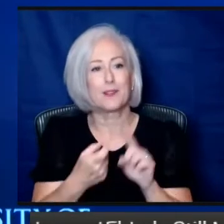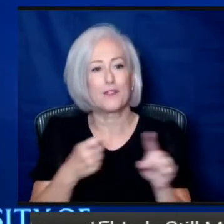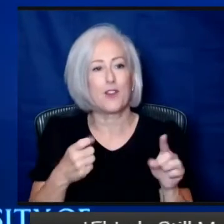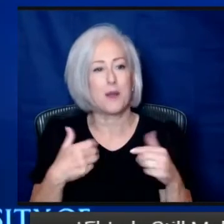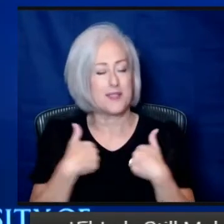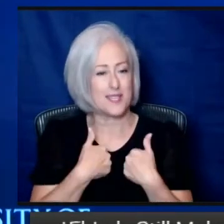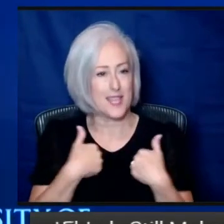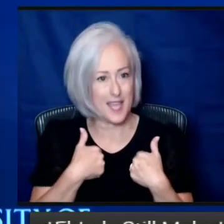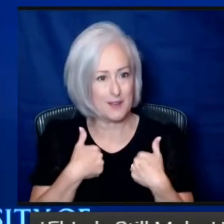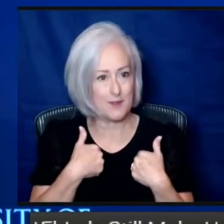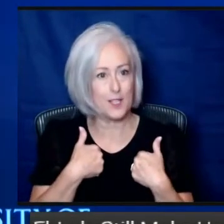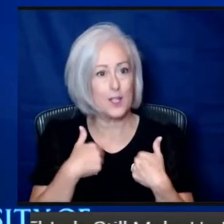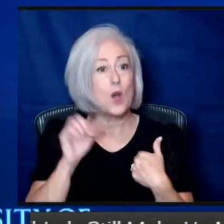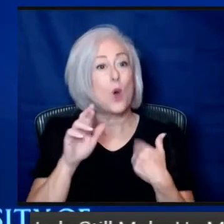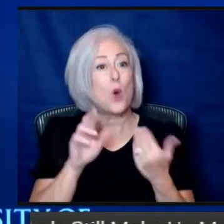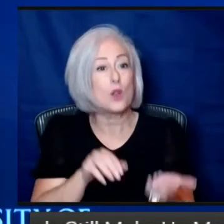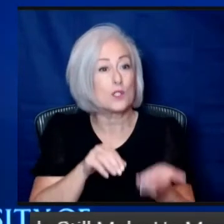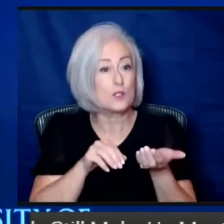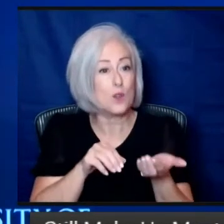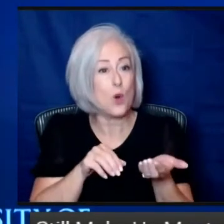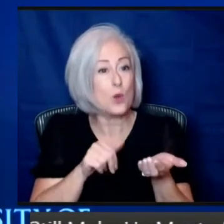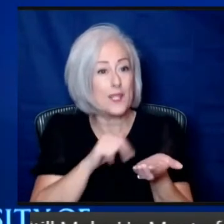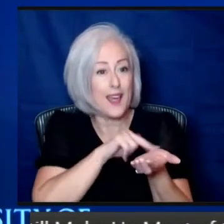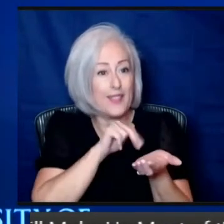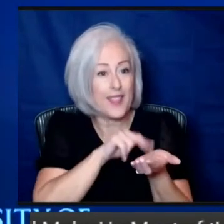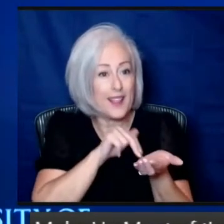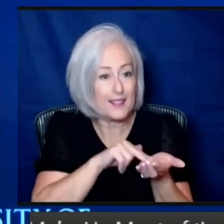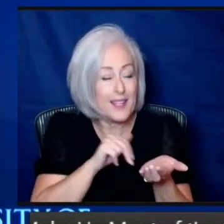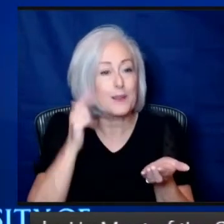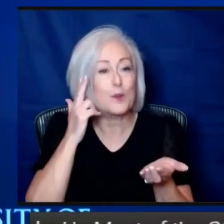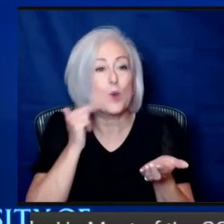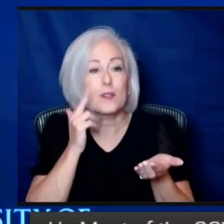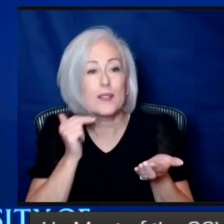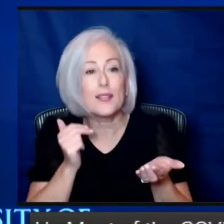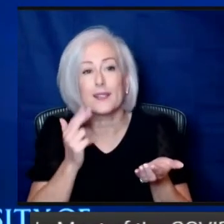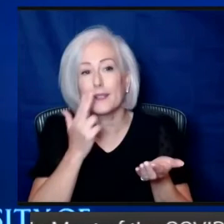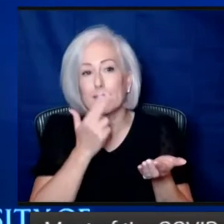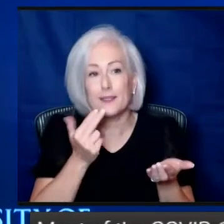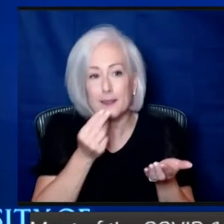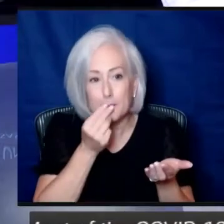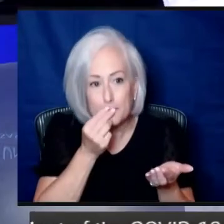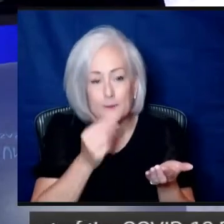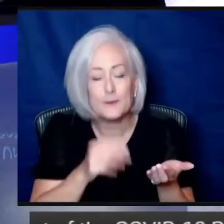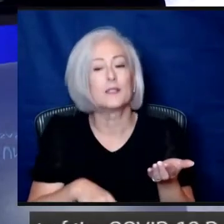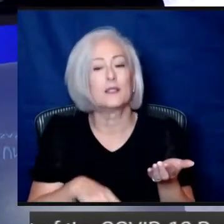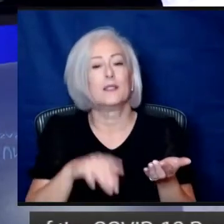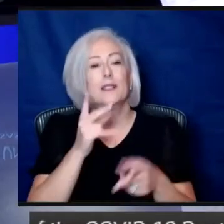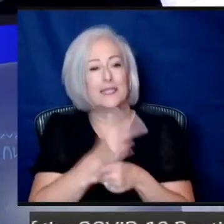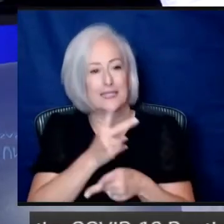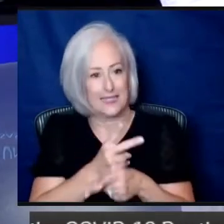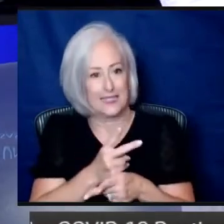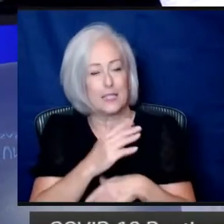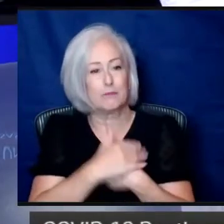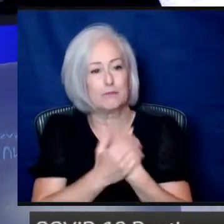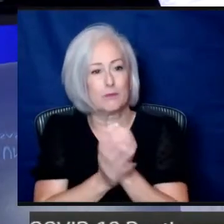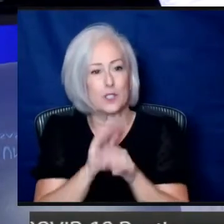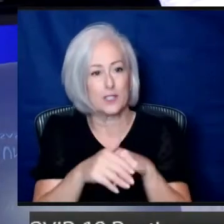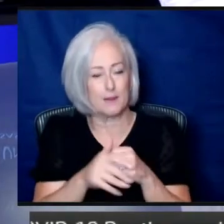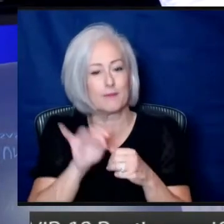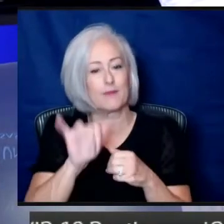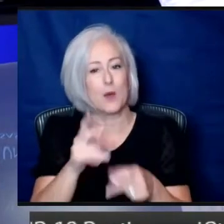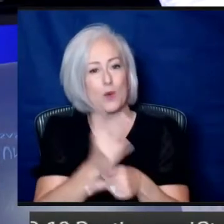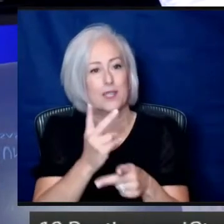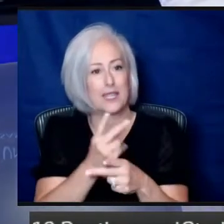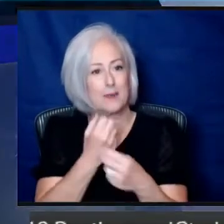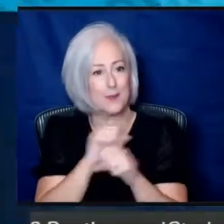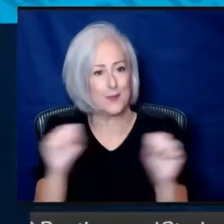and letting the animals lick your hands. Continue to do that good hand hygiene. That will help keep you safe as well. We do have some big headlines this morning,